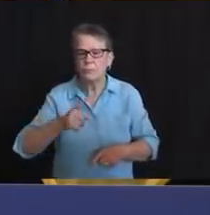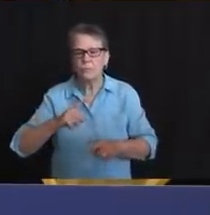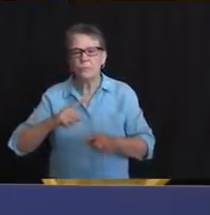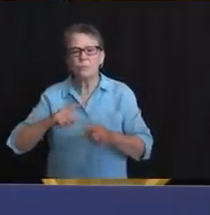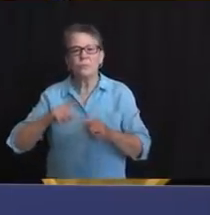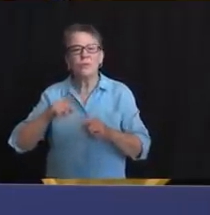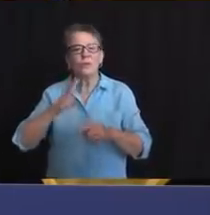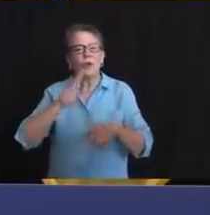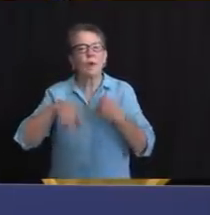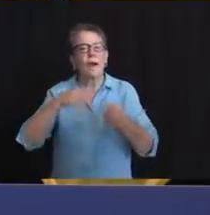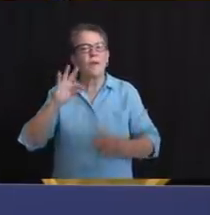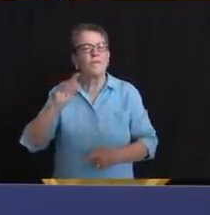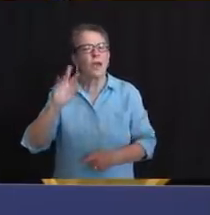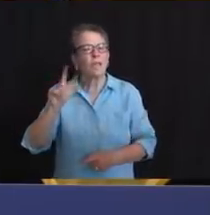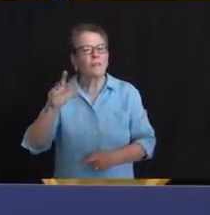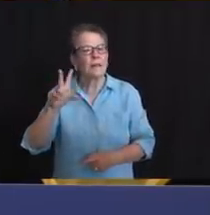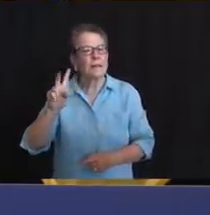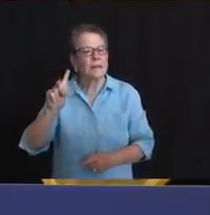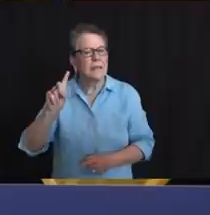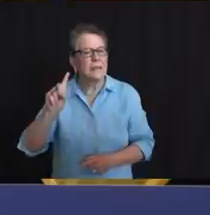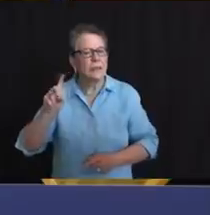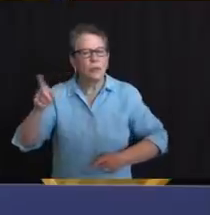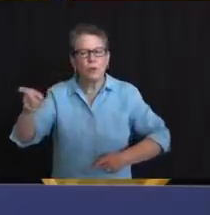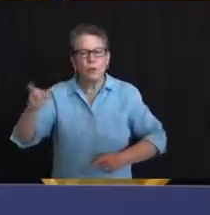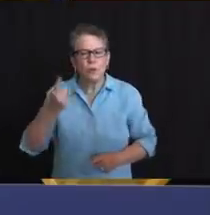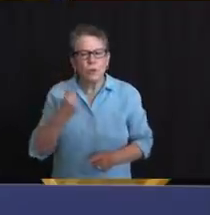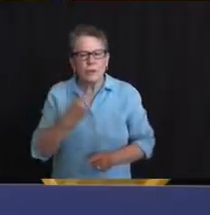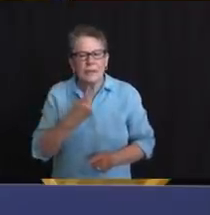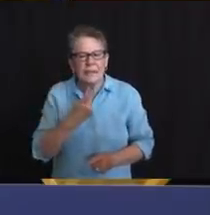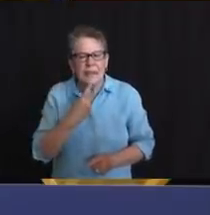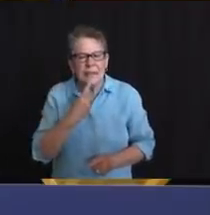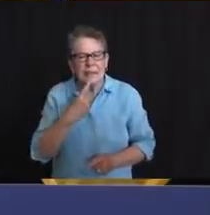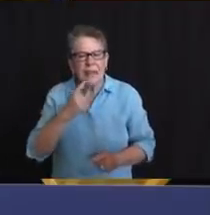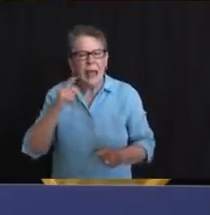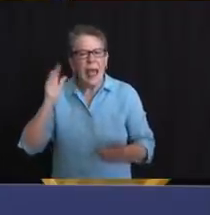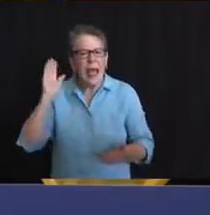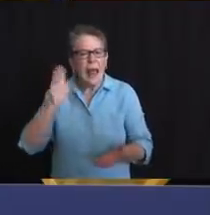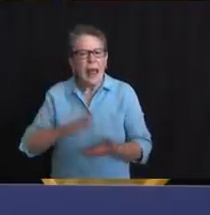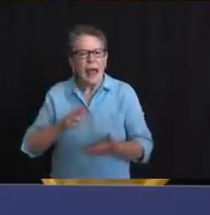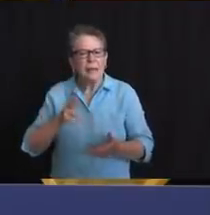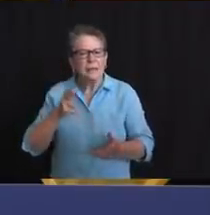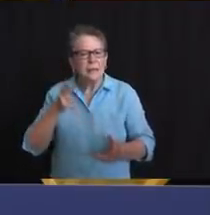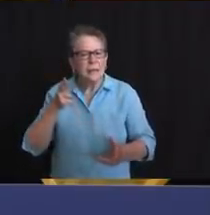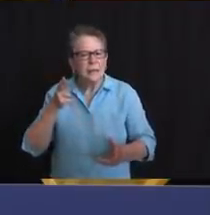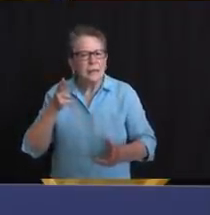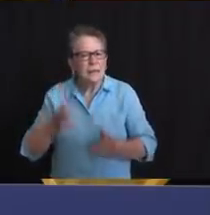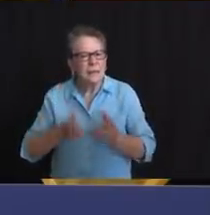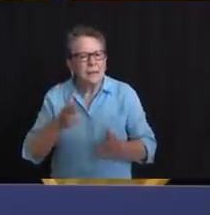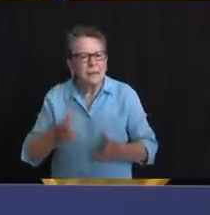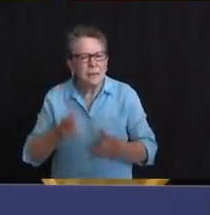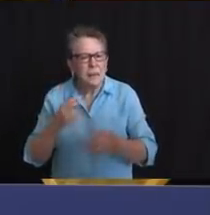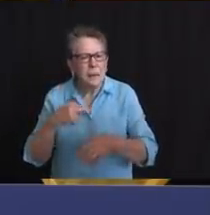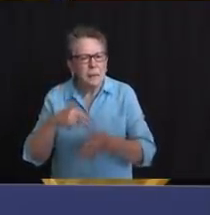society. Is your objective to reduce all gun ownership or nearly possession of firearms by criminals?